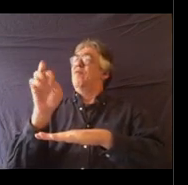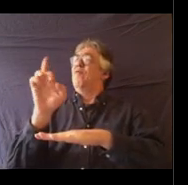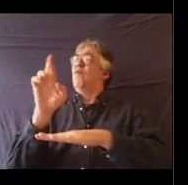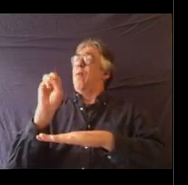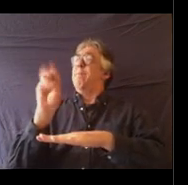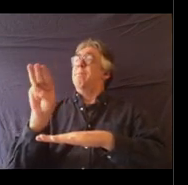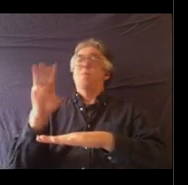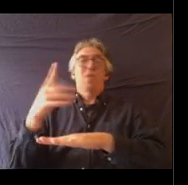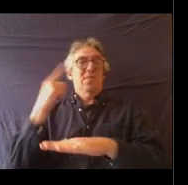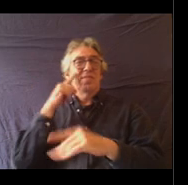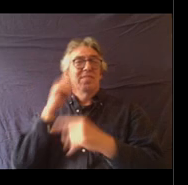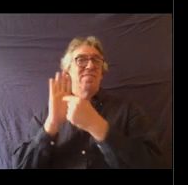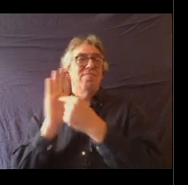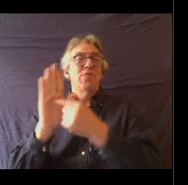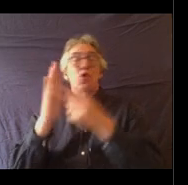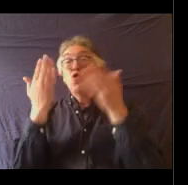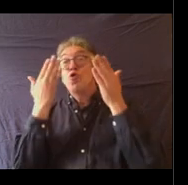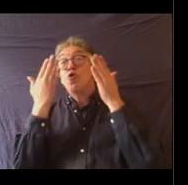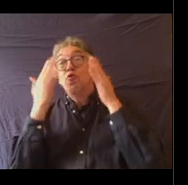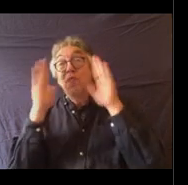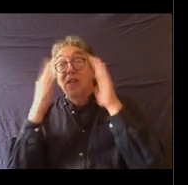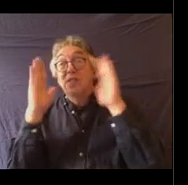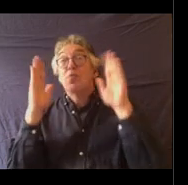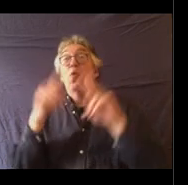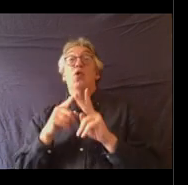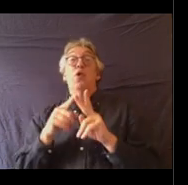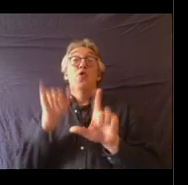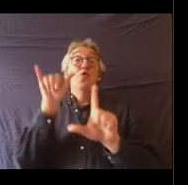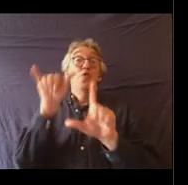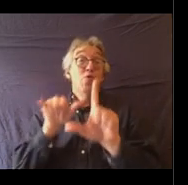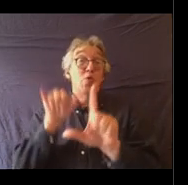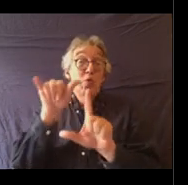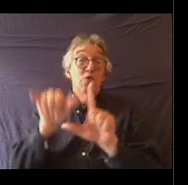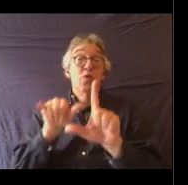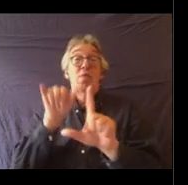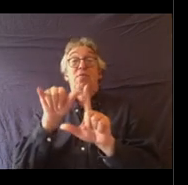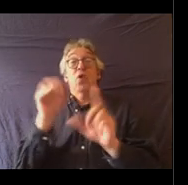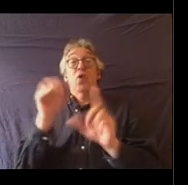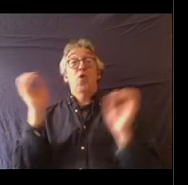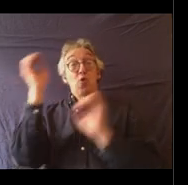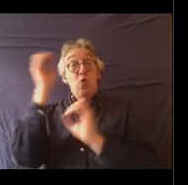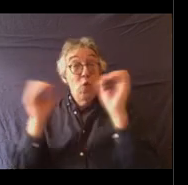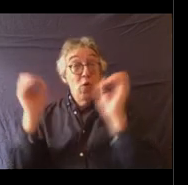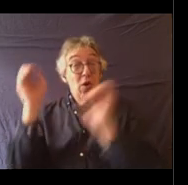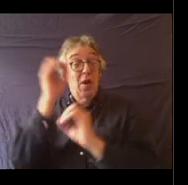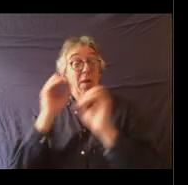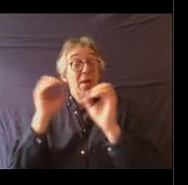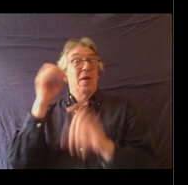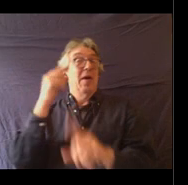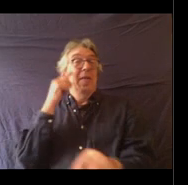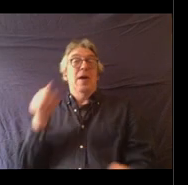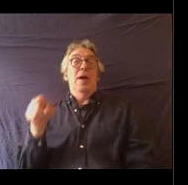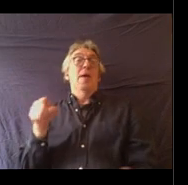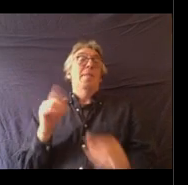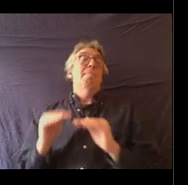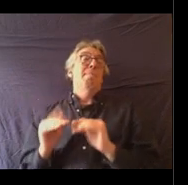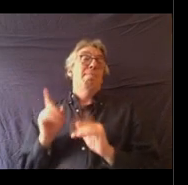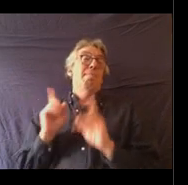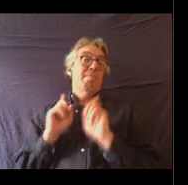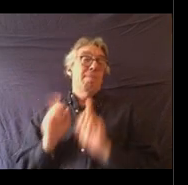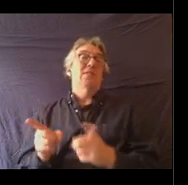Facebook, of Google, of YouTube, and so on. But we also think that they have to have greater responsibility